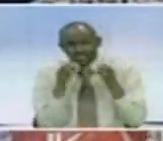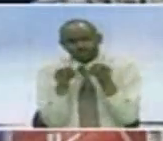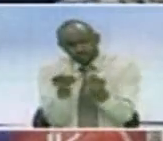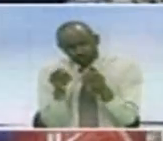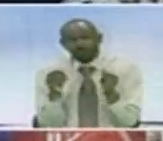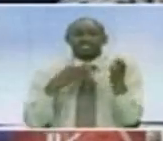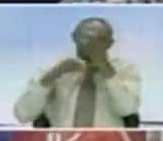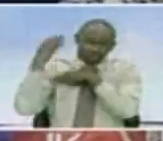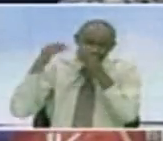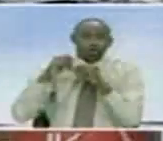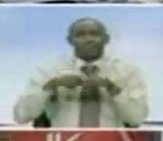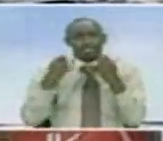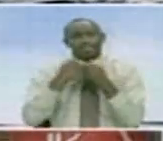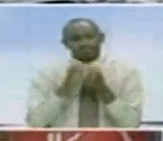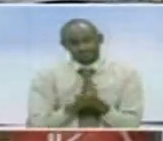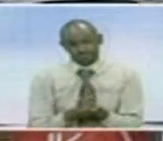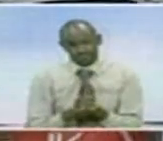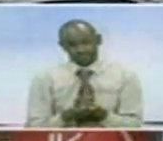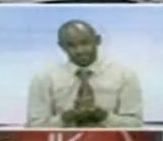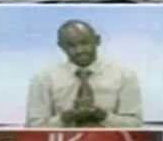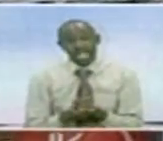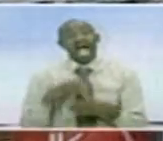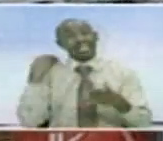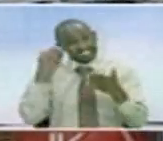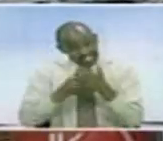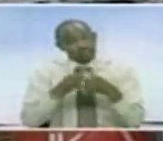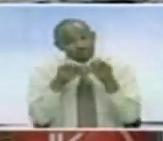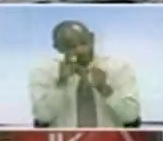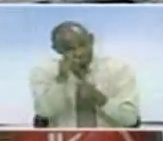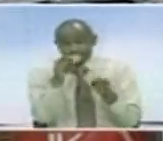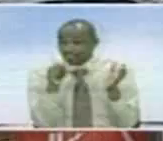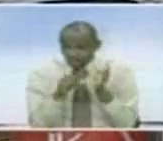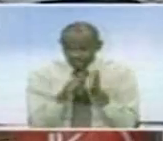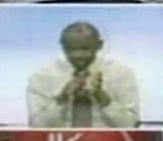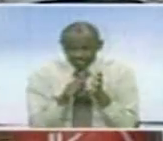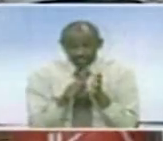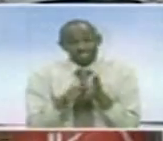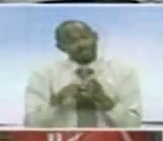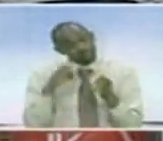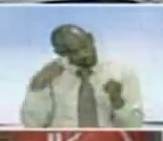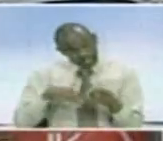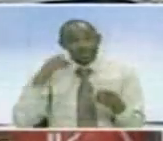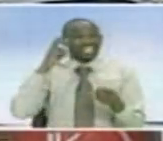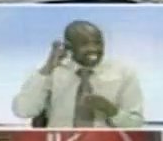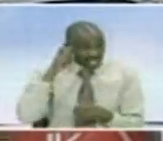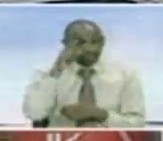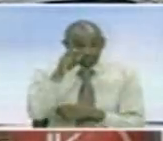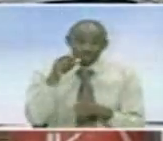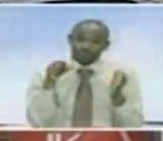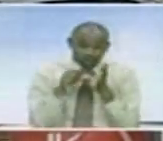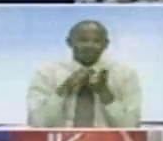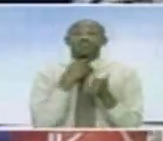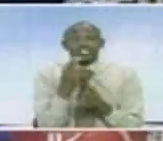redress historical injustices. And until we exorcise those ghosts? Until we exorcise those ghosts, we shall still hear those